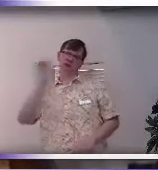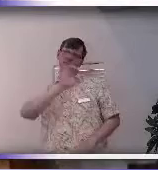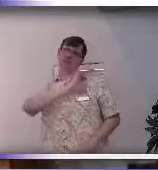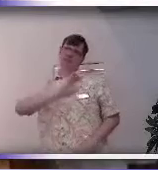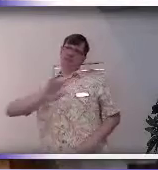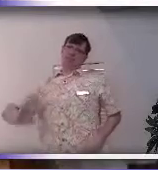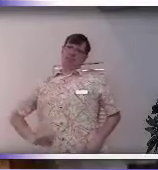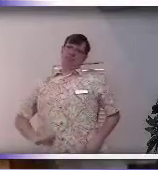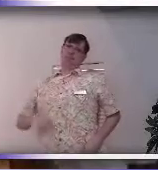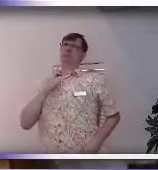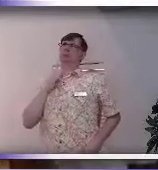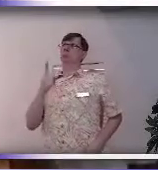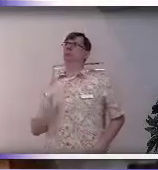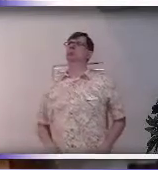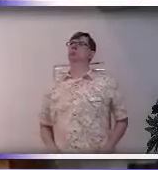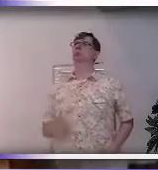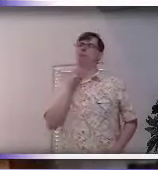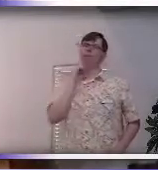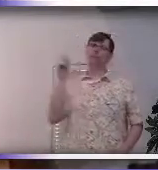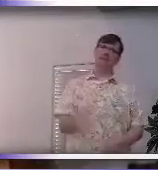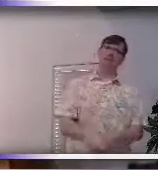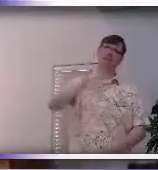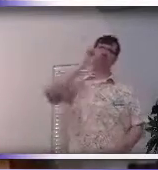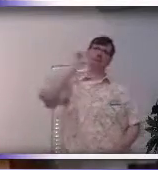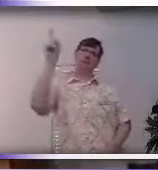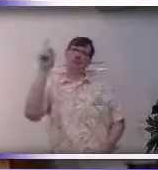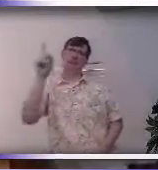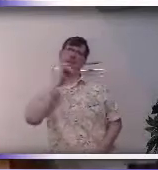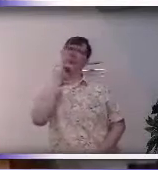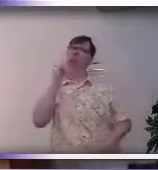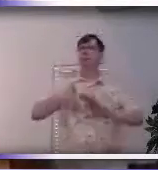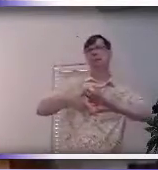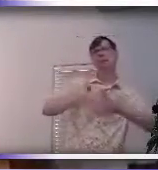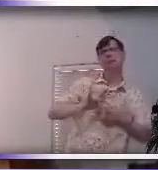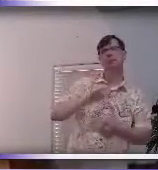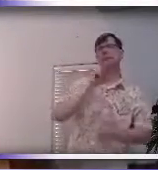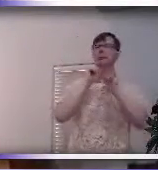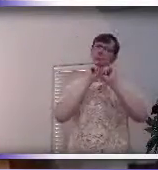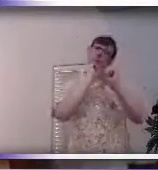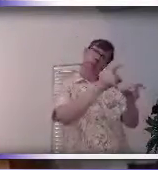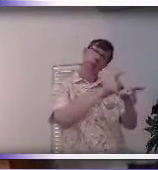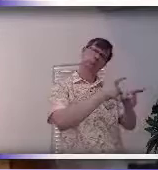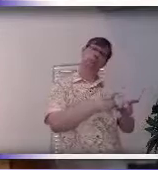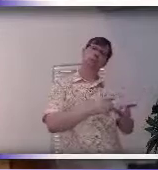Christian. And she was one of the only people I would say,